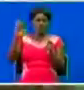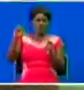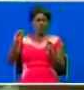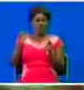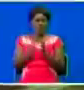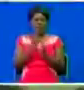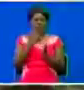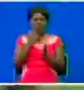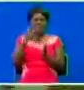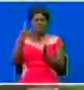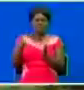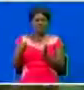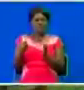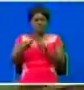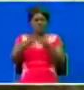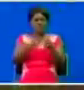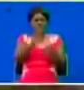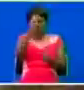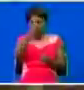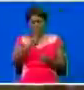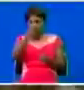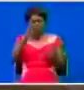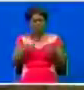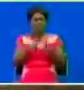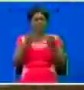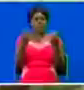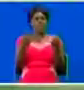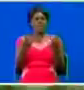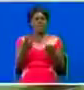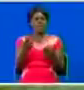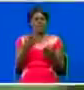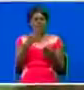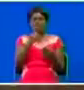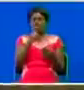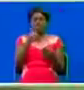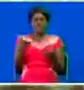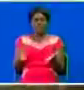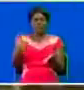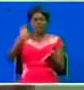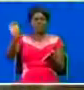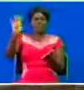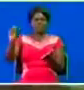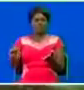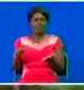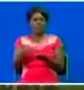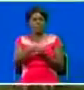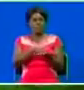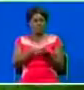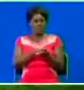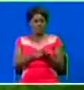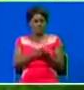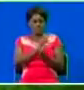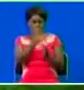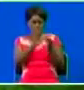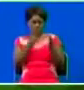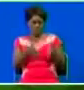chitwood, one of the most damaging species, and a variety of pepper plants not grown in East Africa. The results lay the basis to explore specific